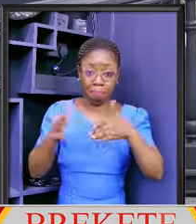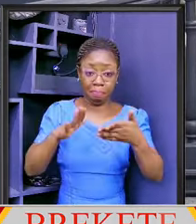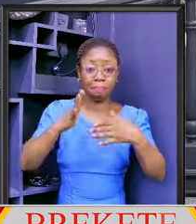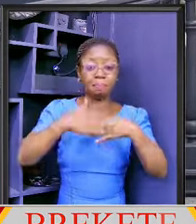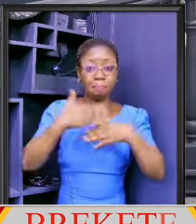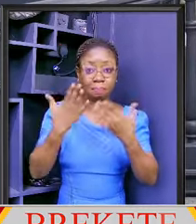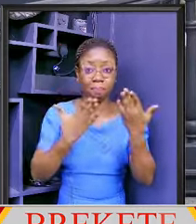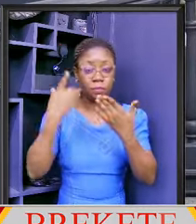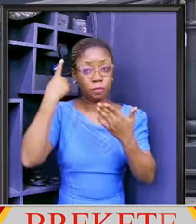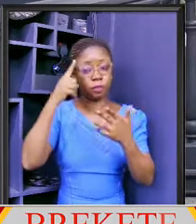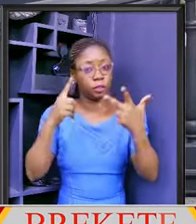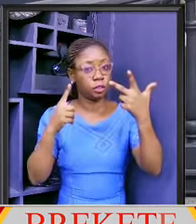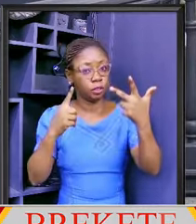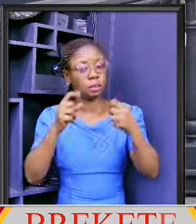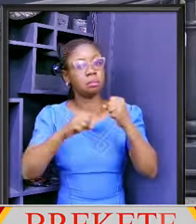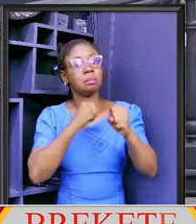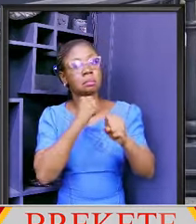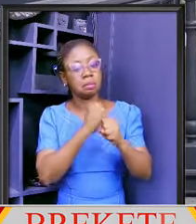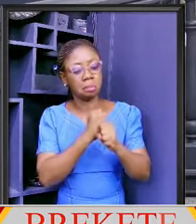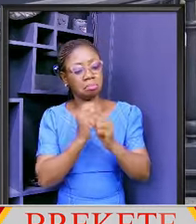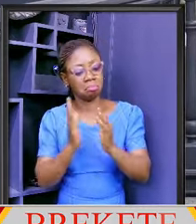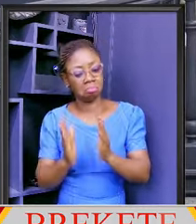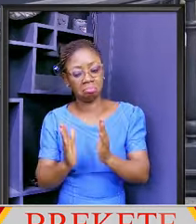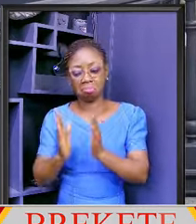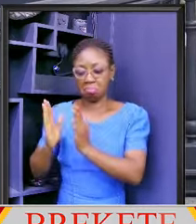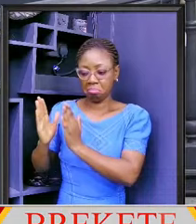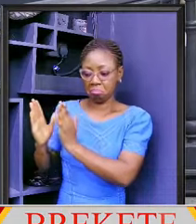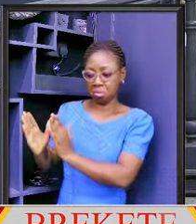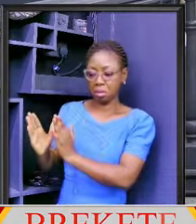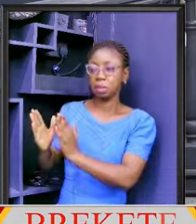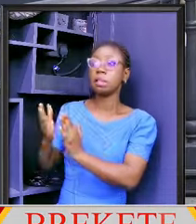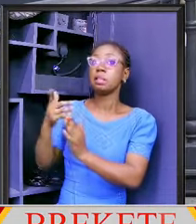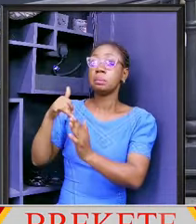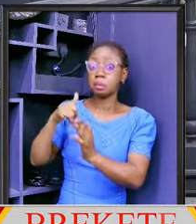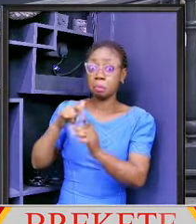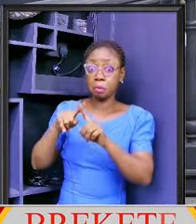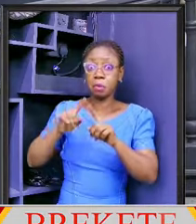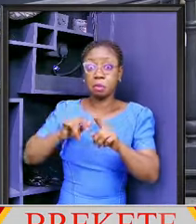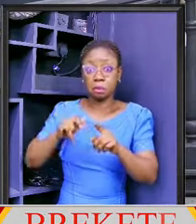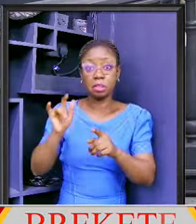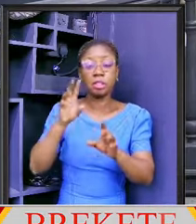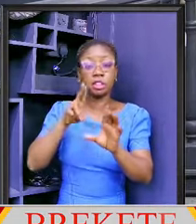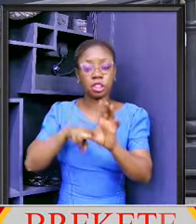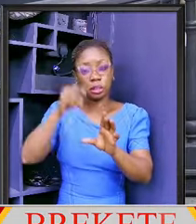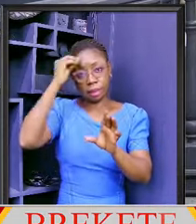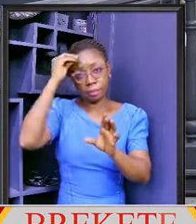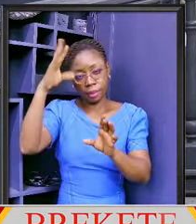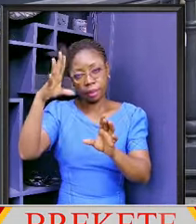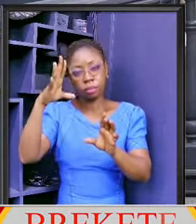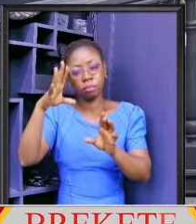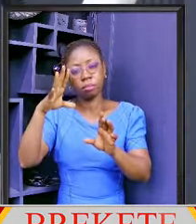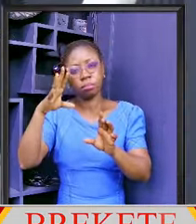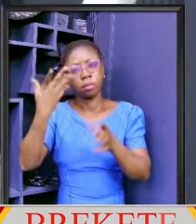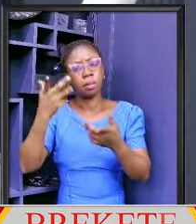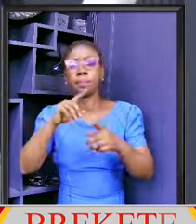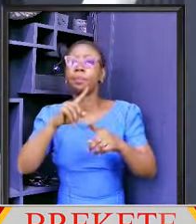tenure, he stepped aside. I am still the chairman board of trustees because he's still alive.